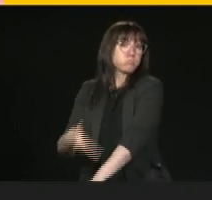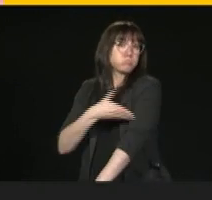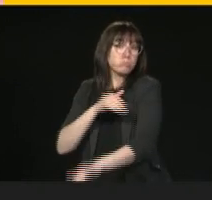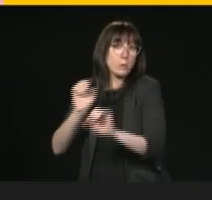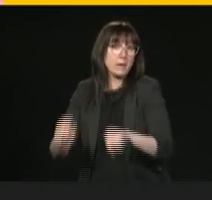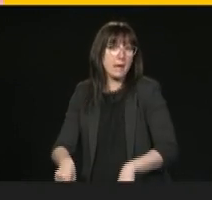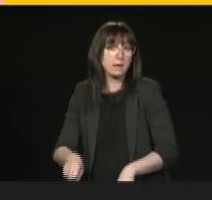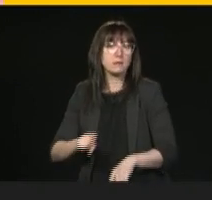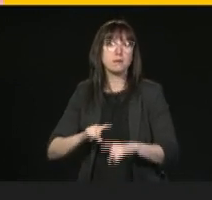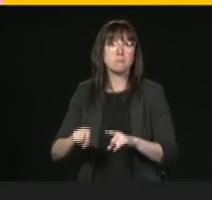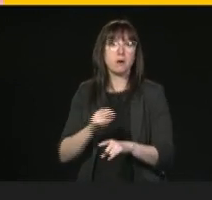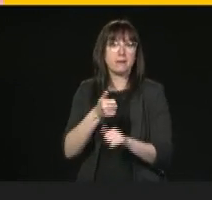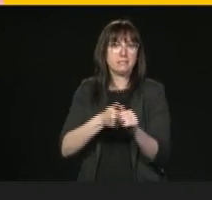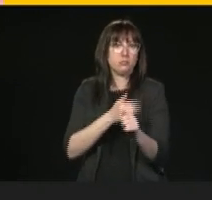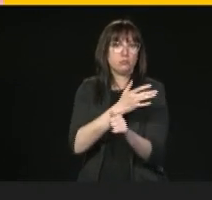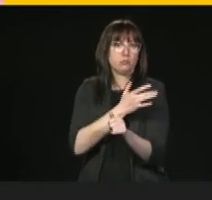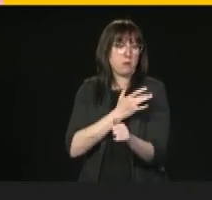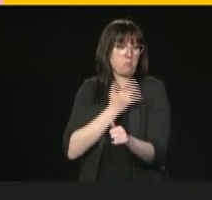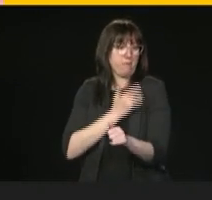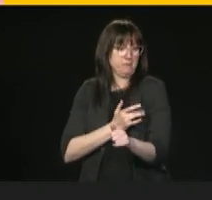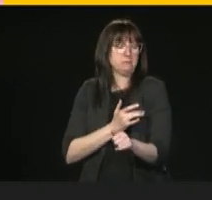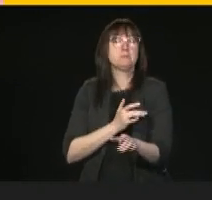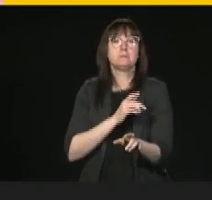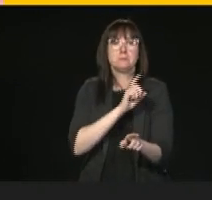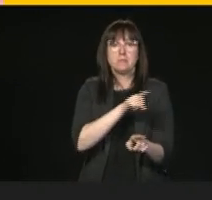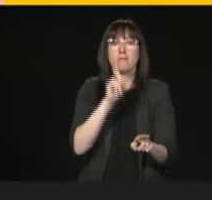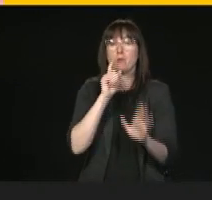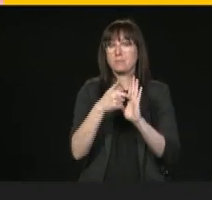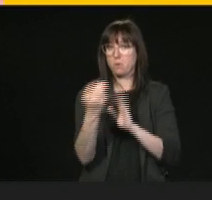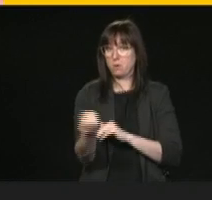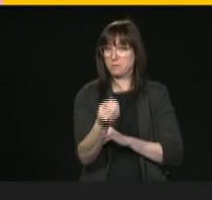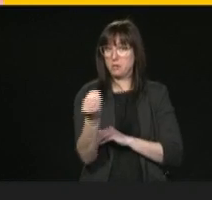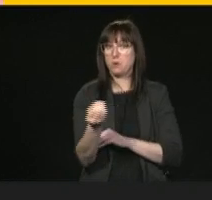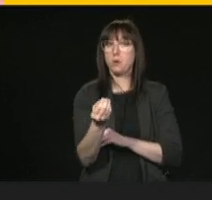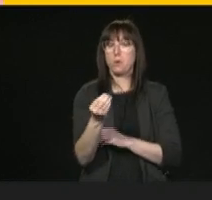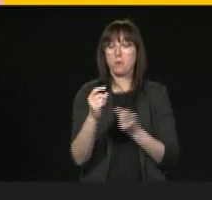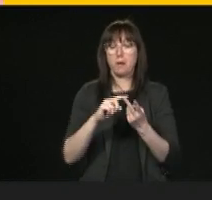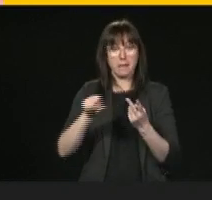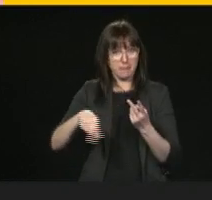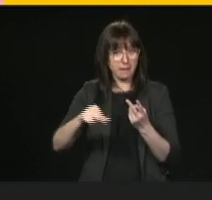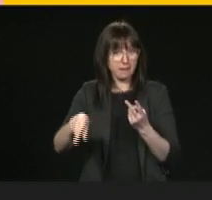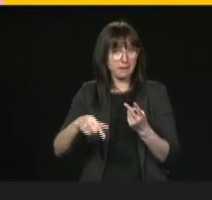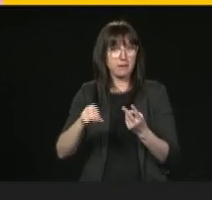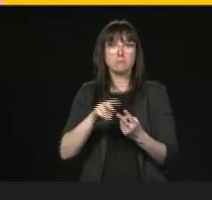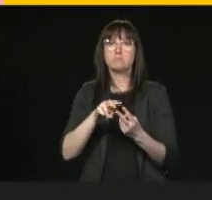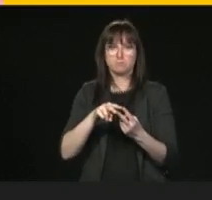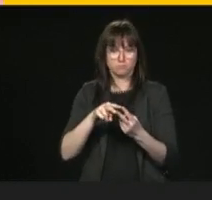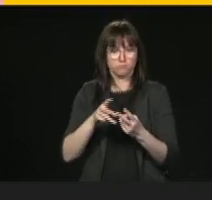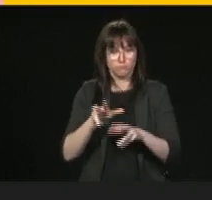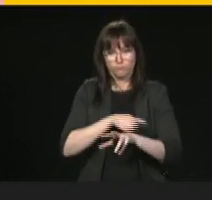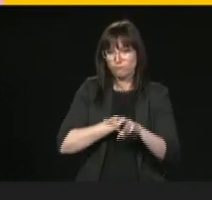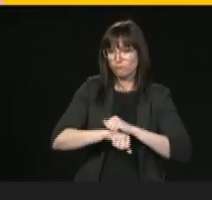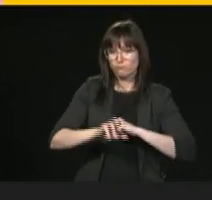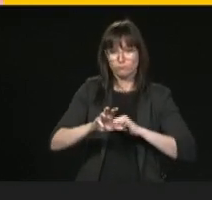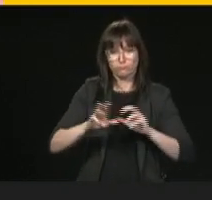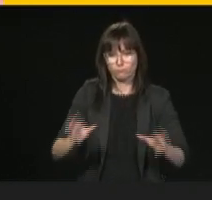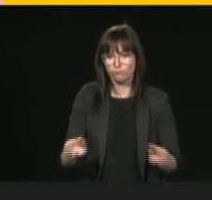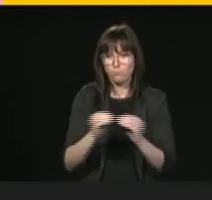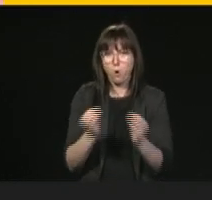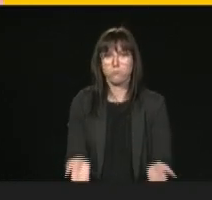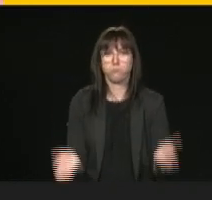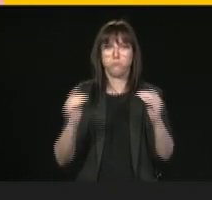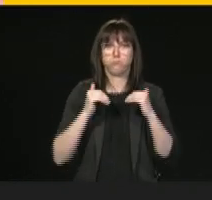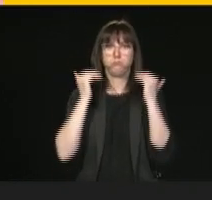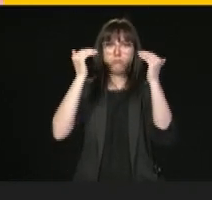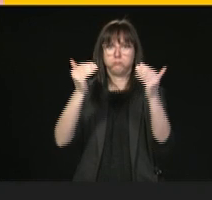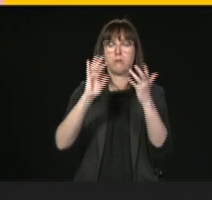aware, for example, the province of Ontario, Quebec as well. They're all stepping up in terms of their capacity, in terms of the, how you say, a